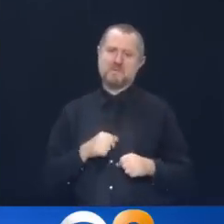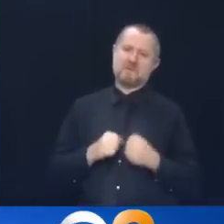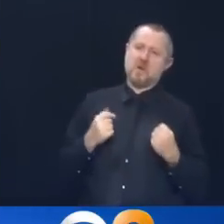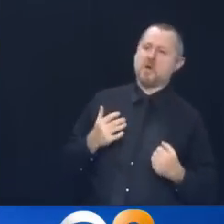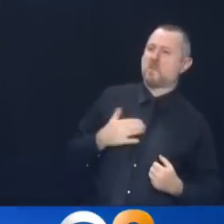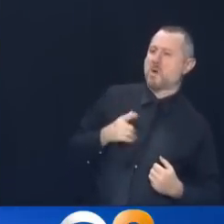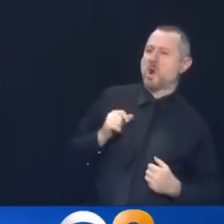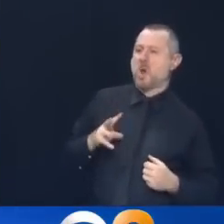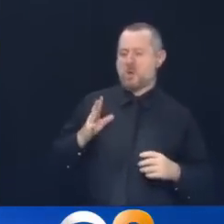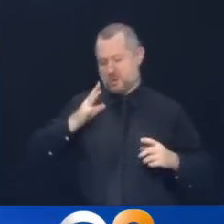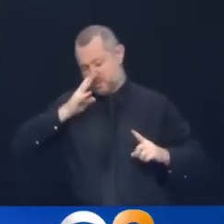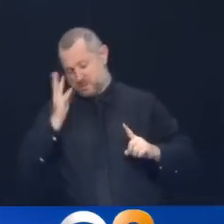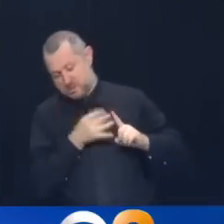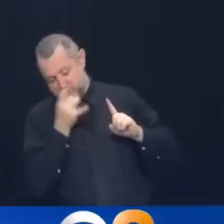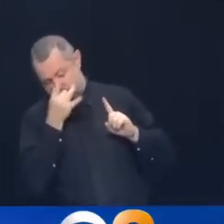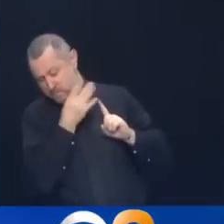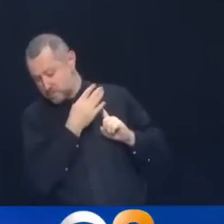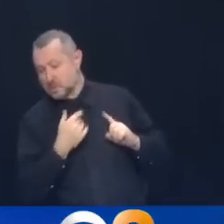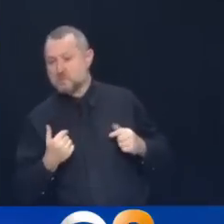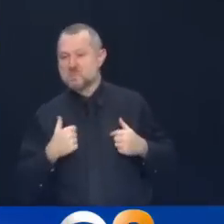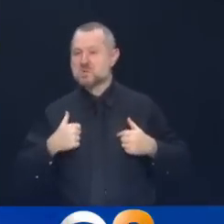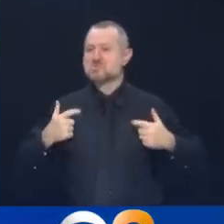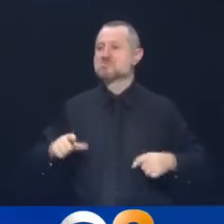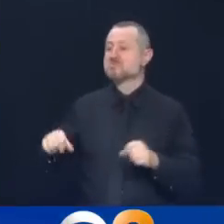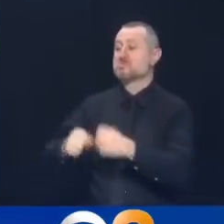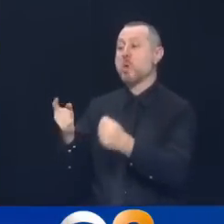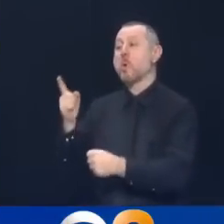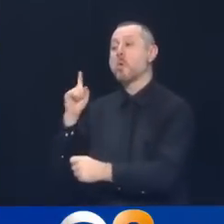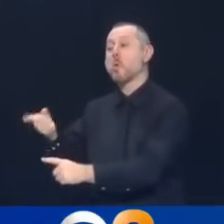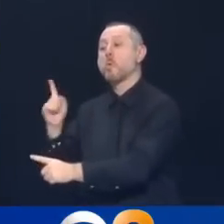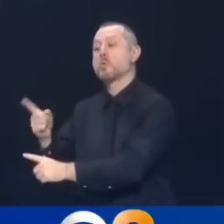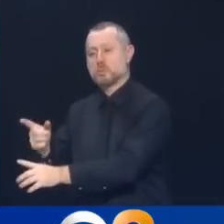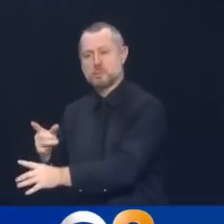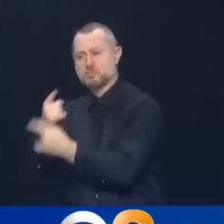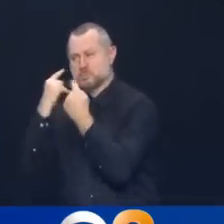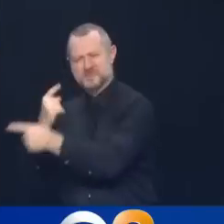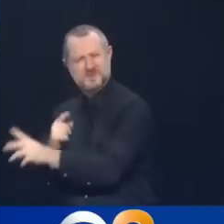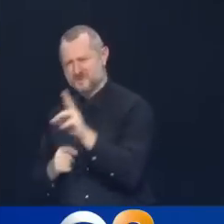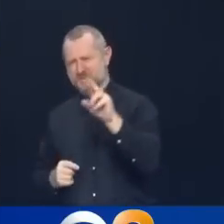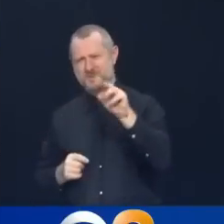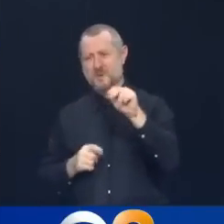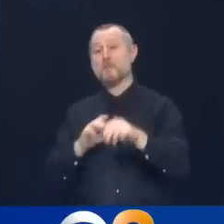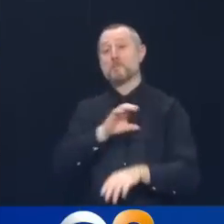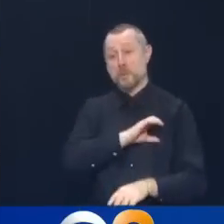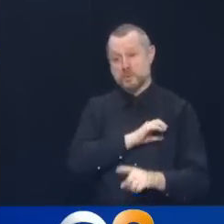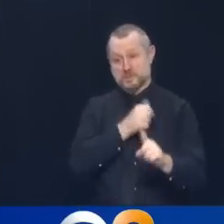but you can't. No. Nobody said you were above the law.